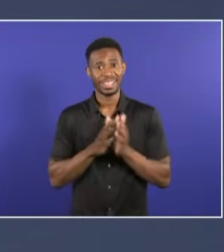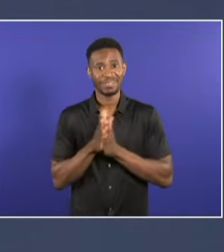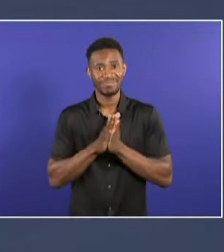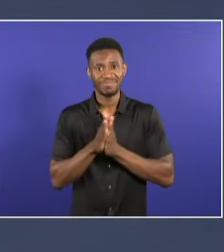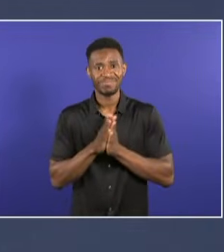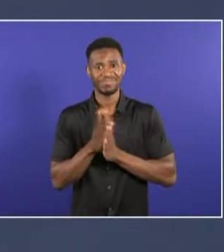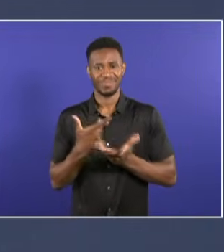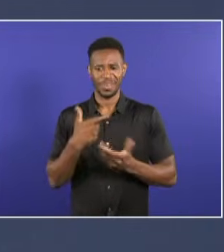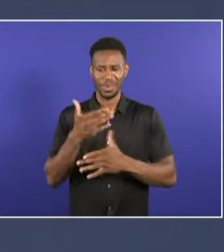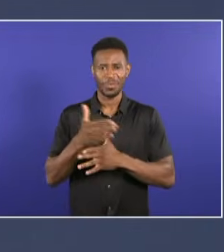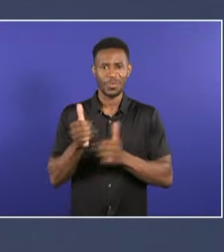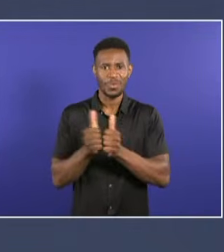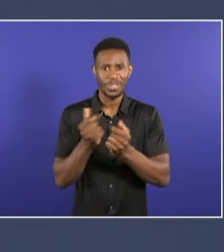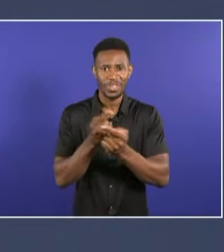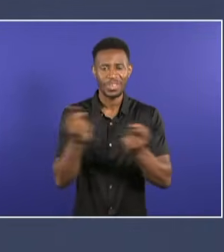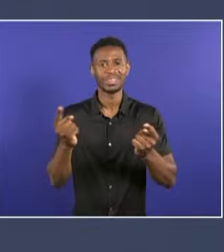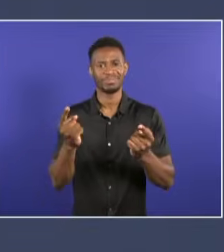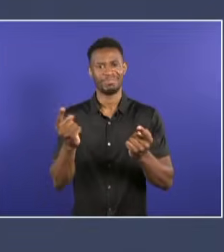and congratulations.